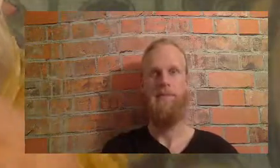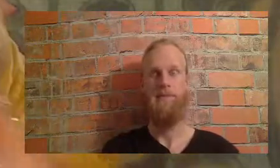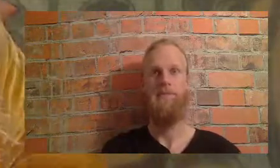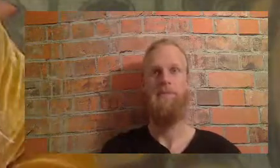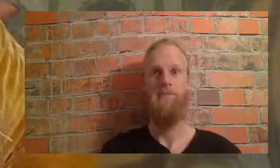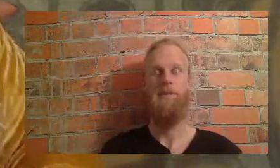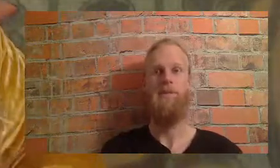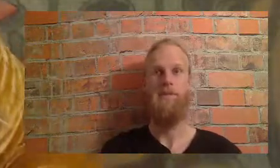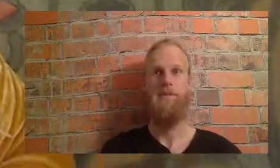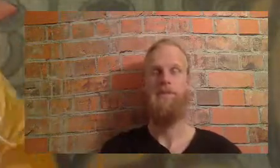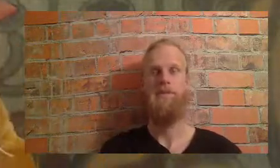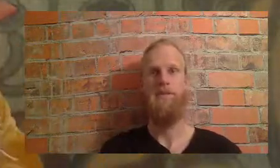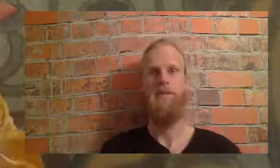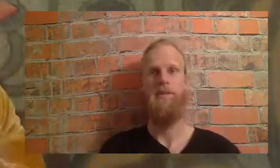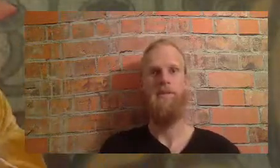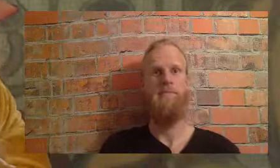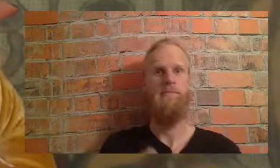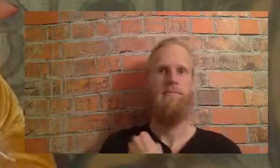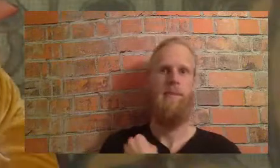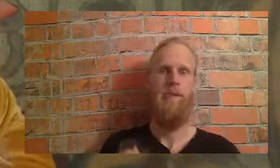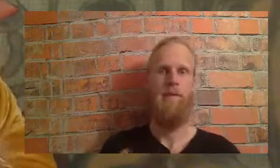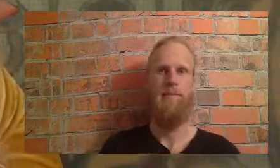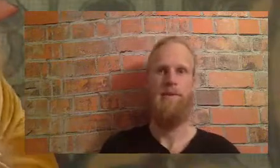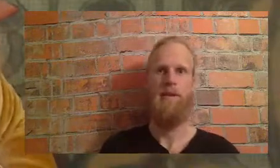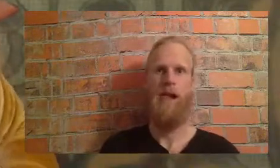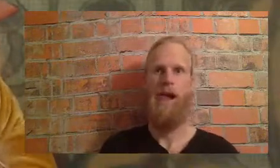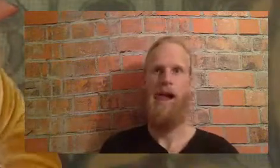And tapping down to the front of the ribs.